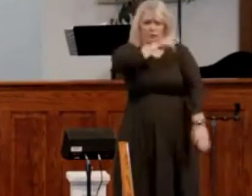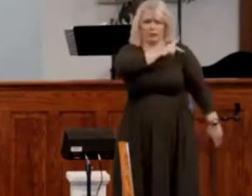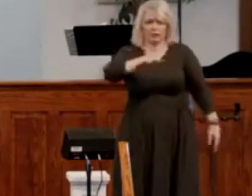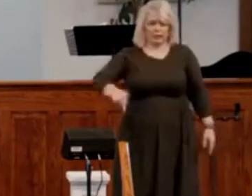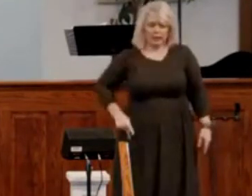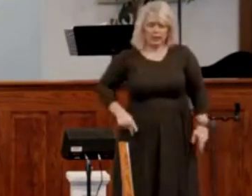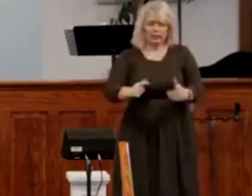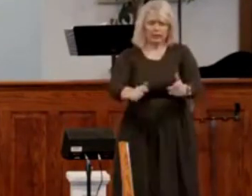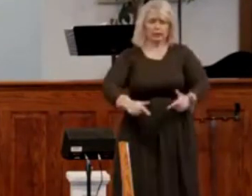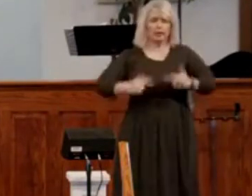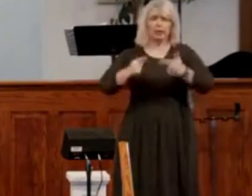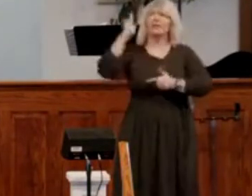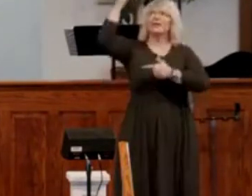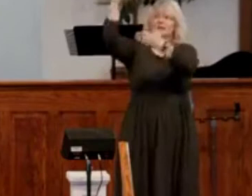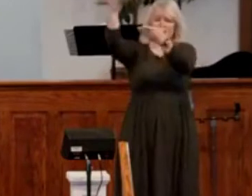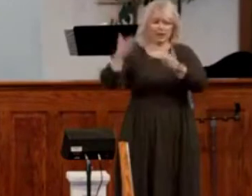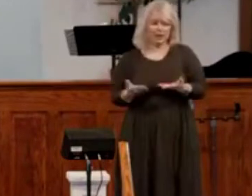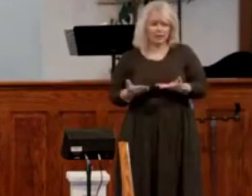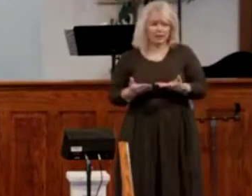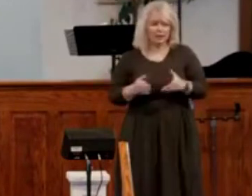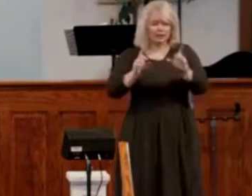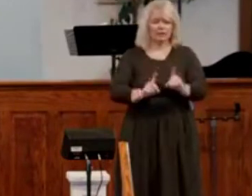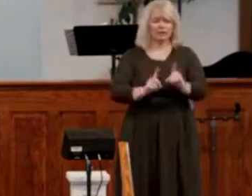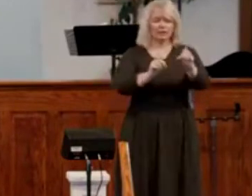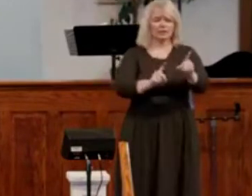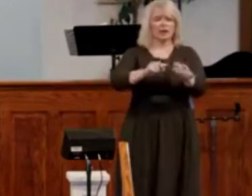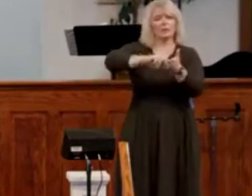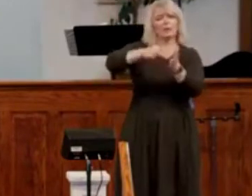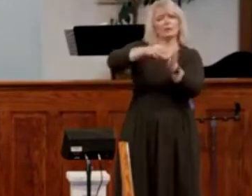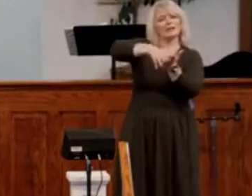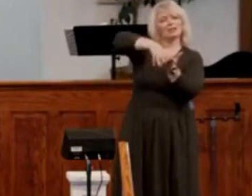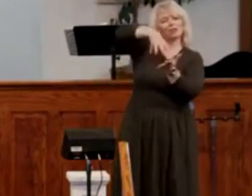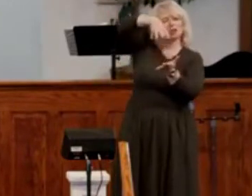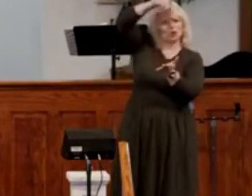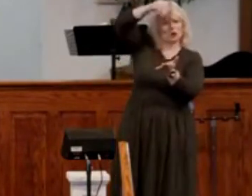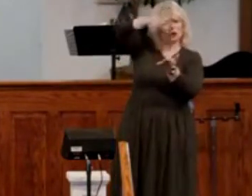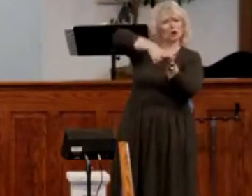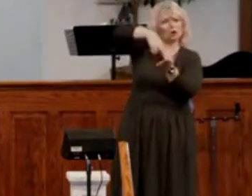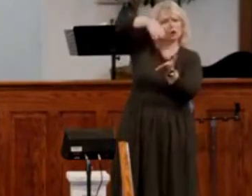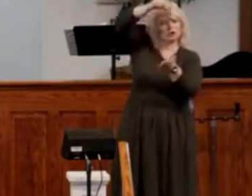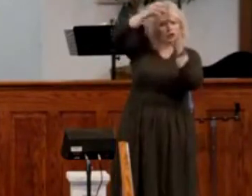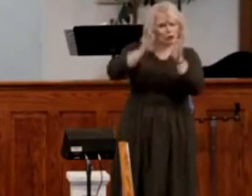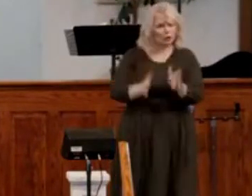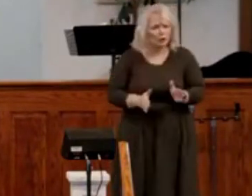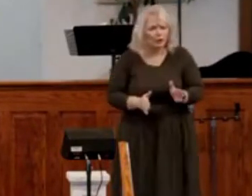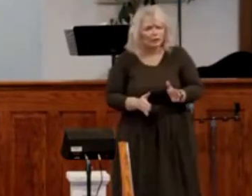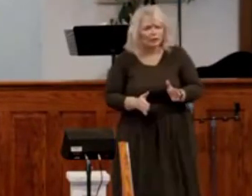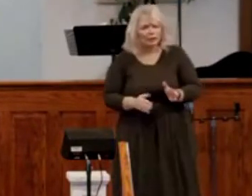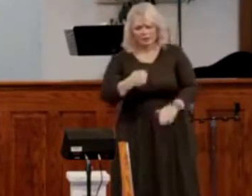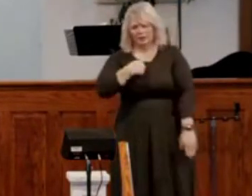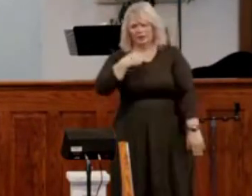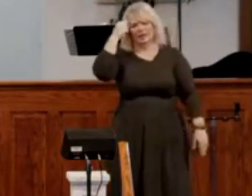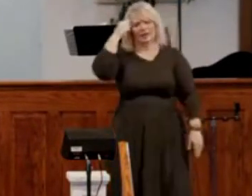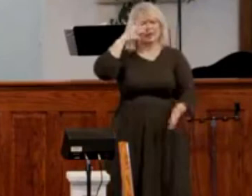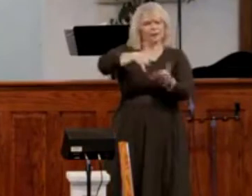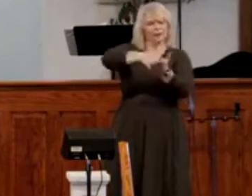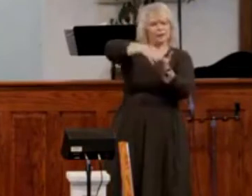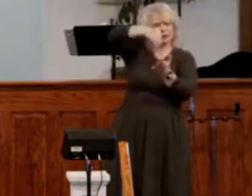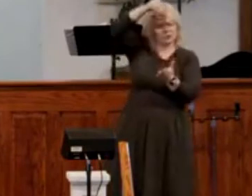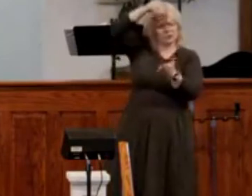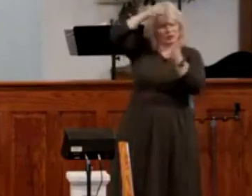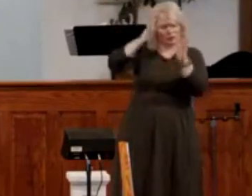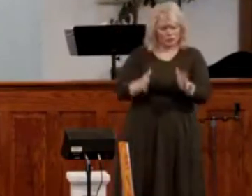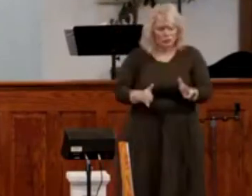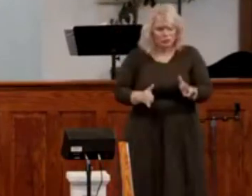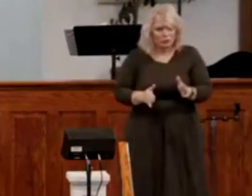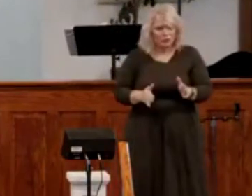them. Disciple is a word that means learner. It means student. Now, for me, when I think of being a student, I'm a seminary